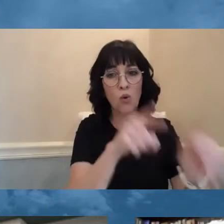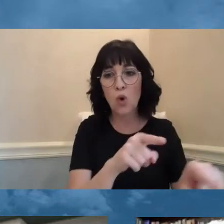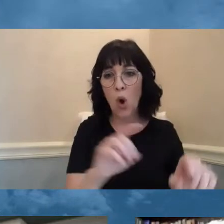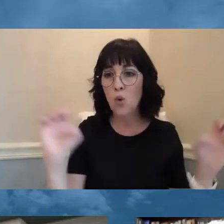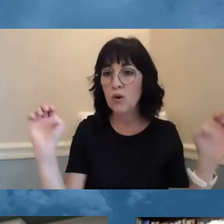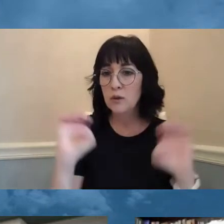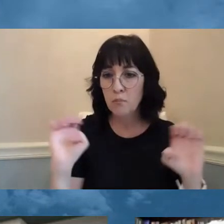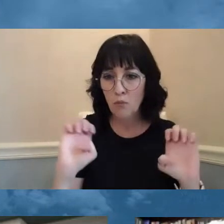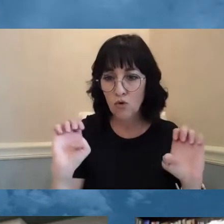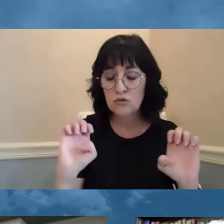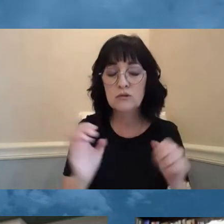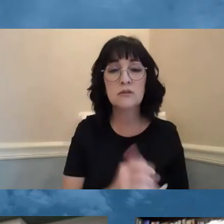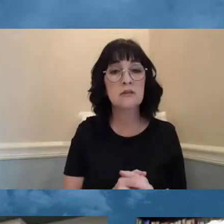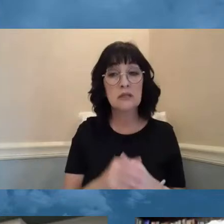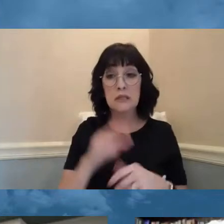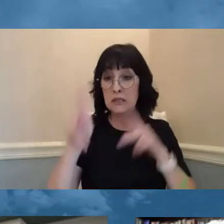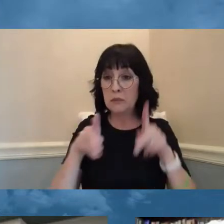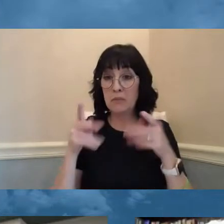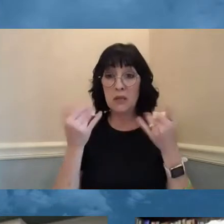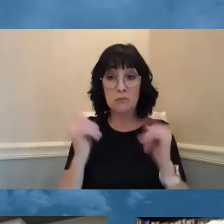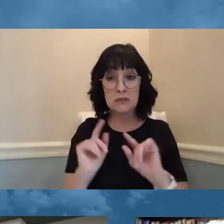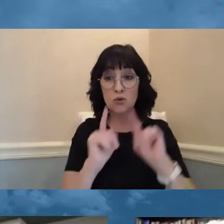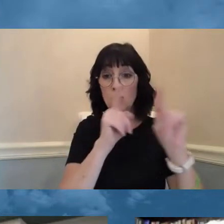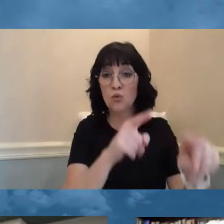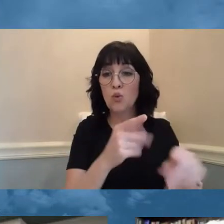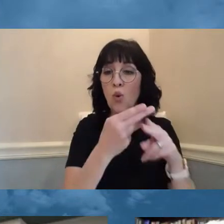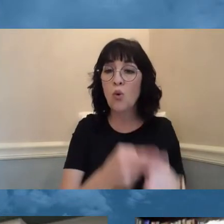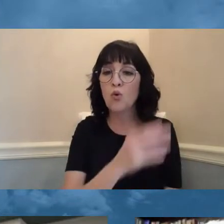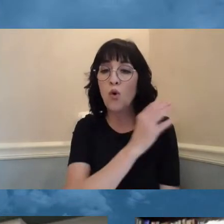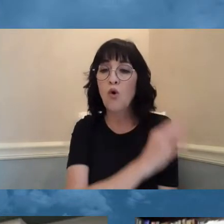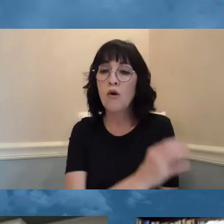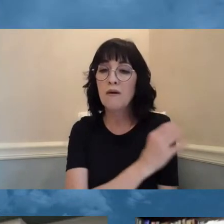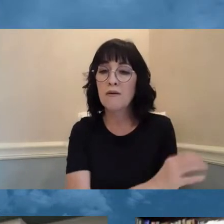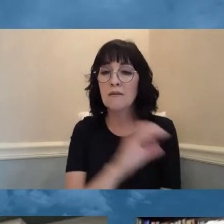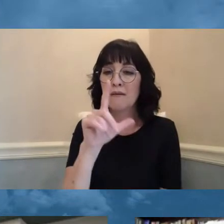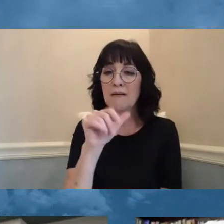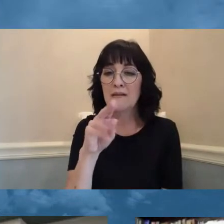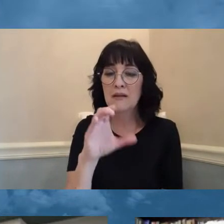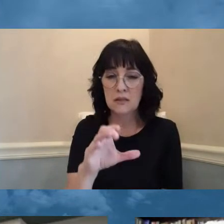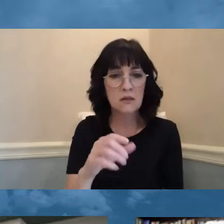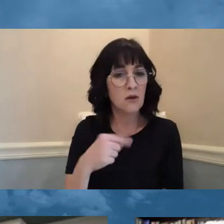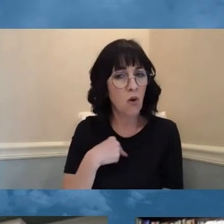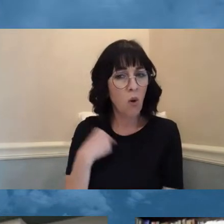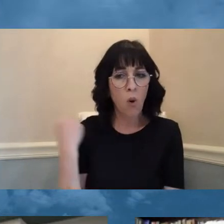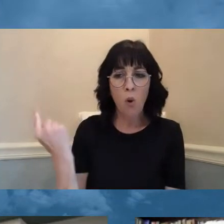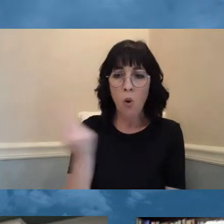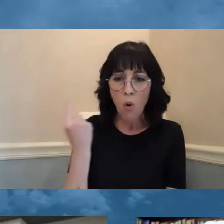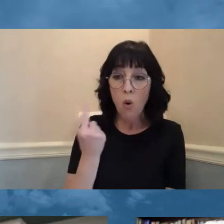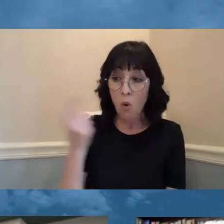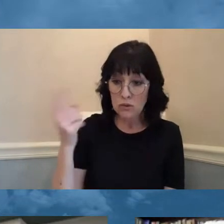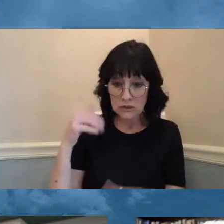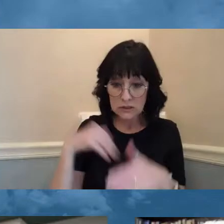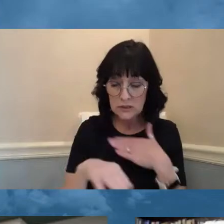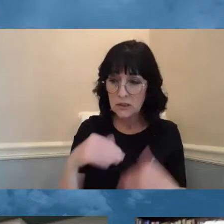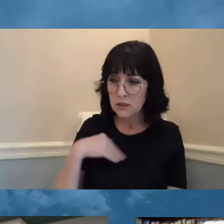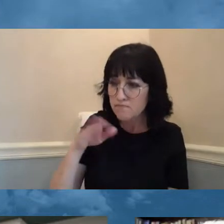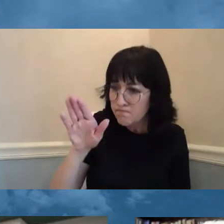time someone checks in for anything, we always make sure and ask them if they want to get a COVID vaccine and if they want to get